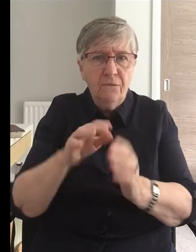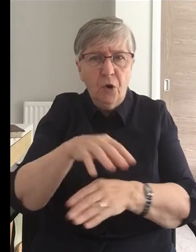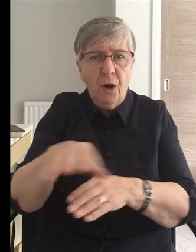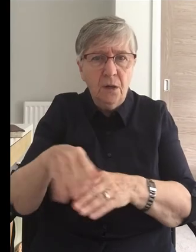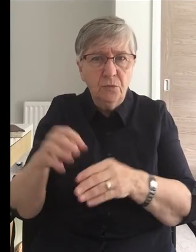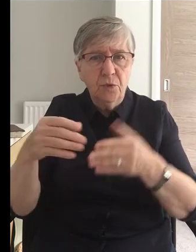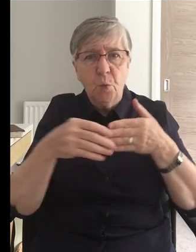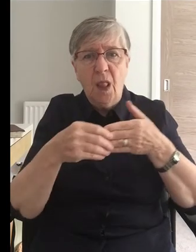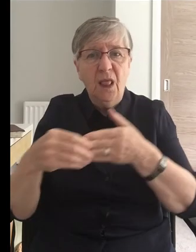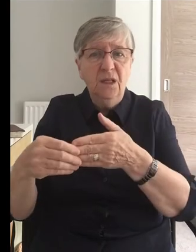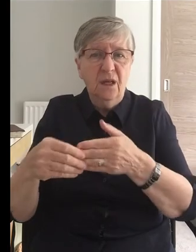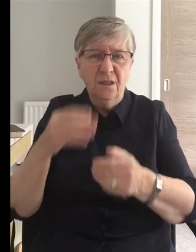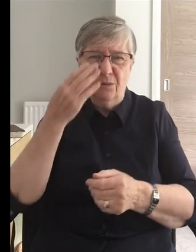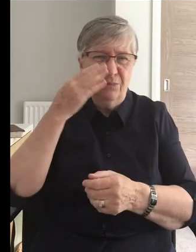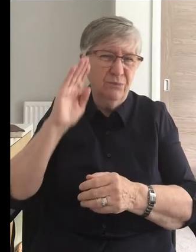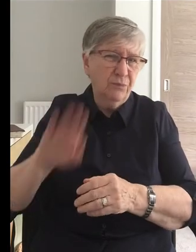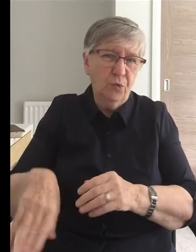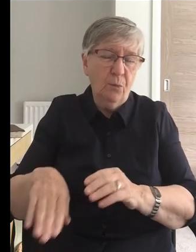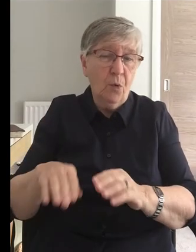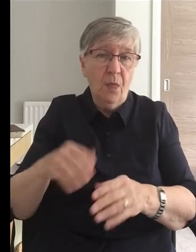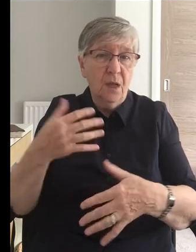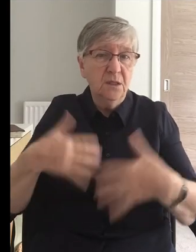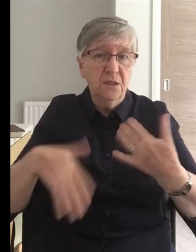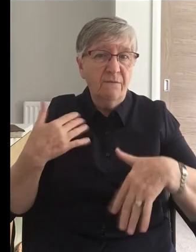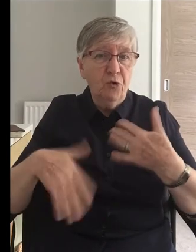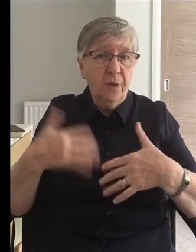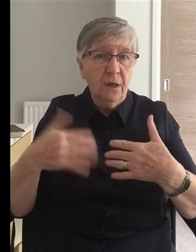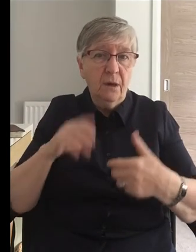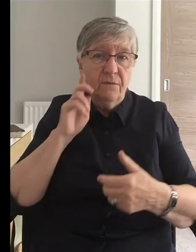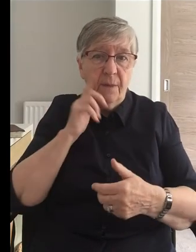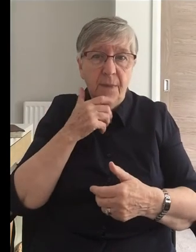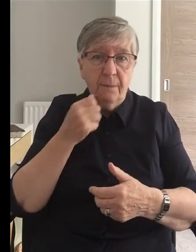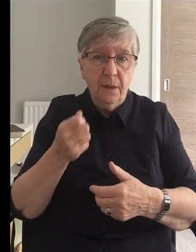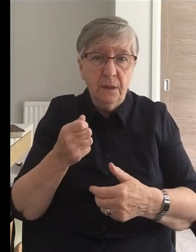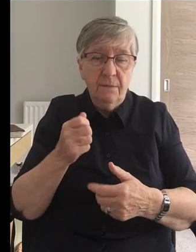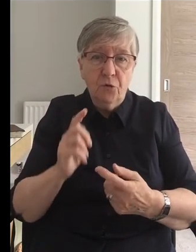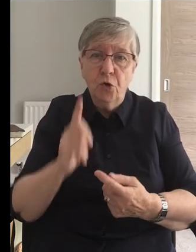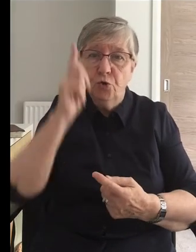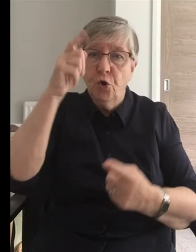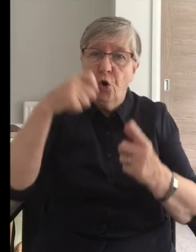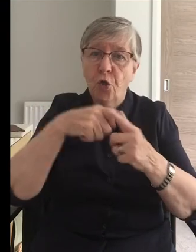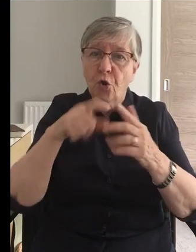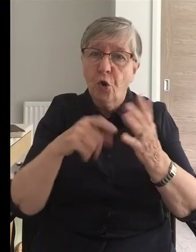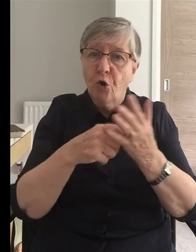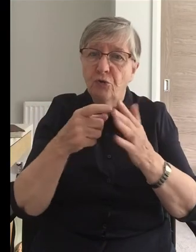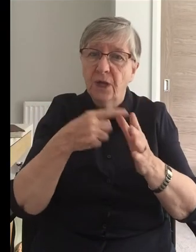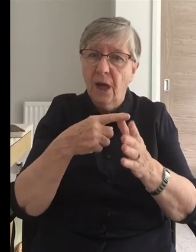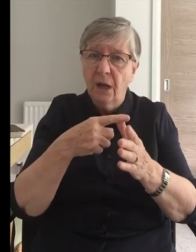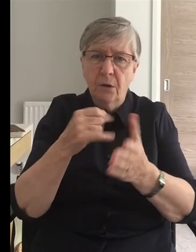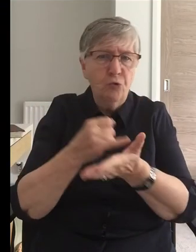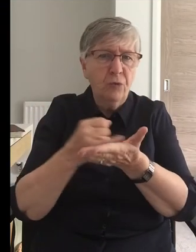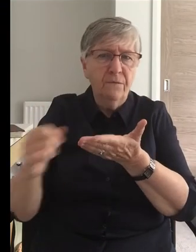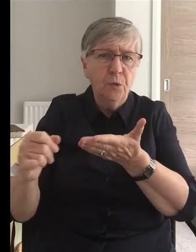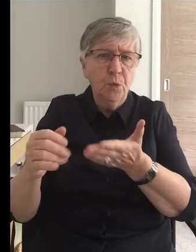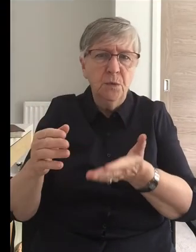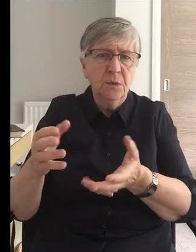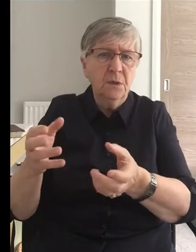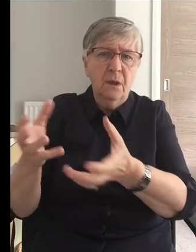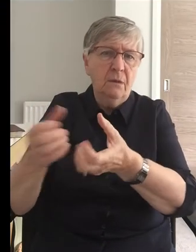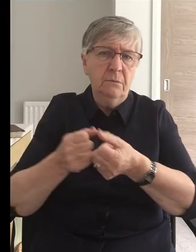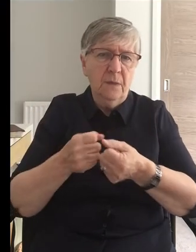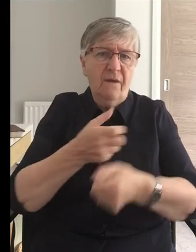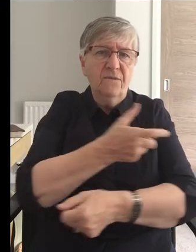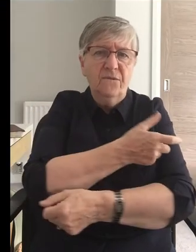indifferent to the suffering of their people. We pray for North Korea refusing offers of vaccines, whose people